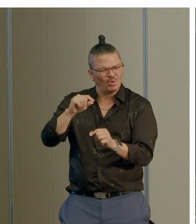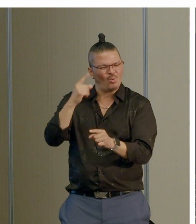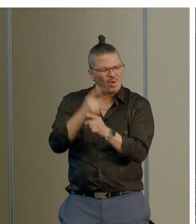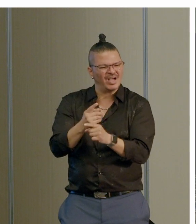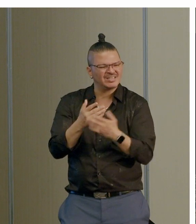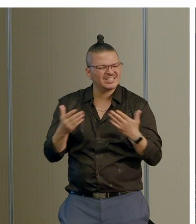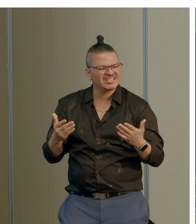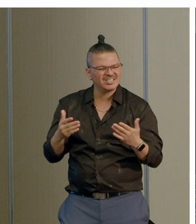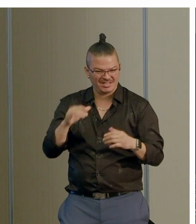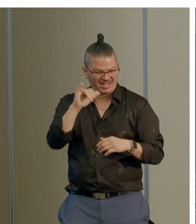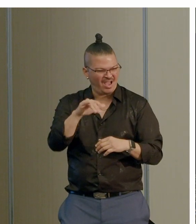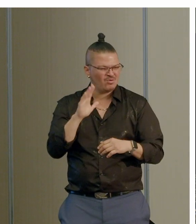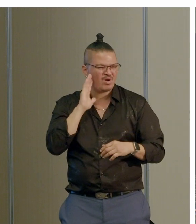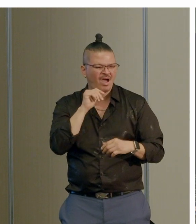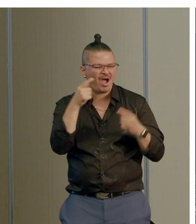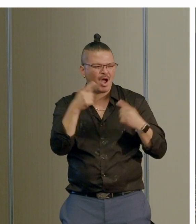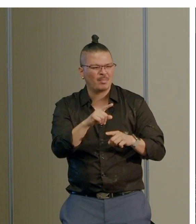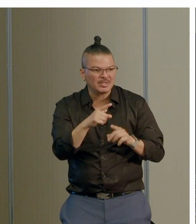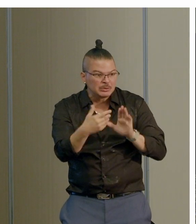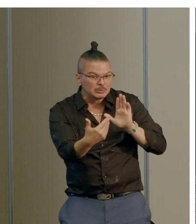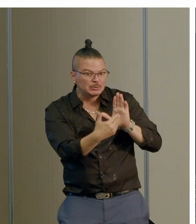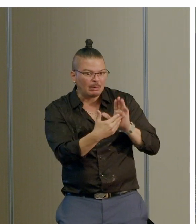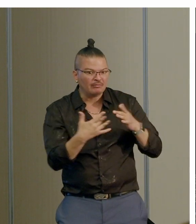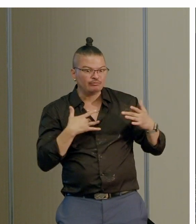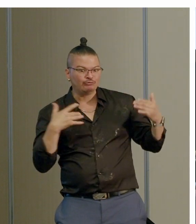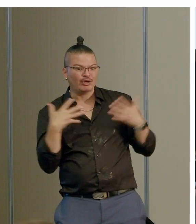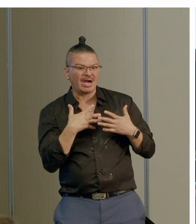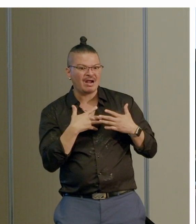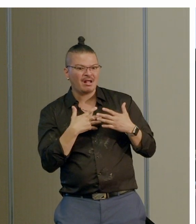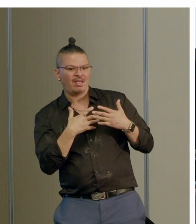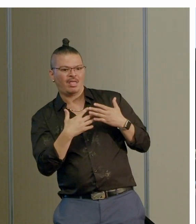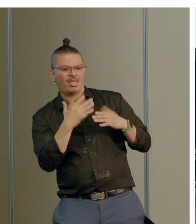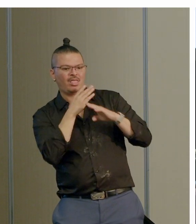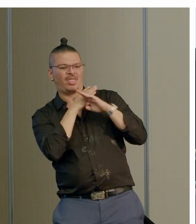And great. And let me answer that from a federal perspective.